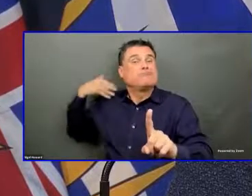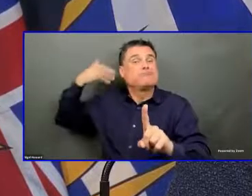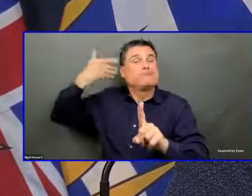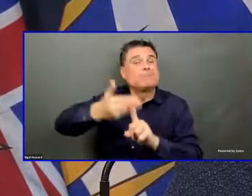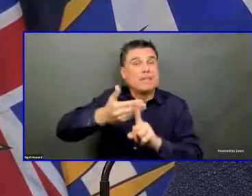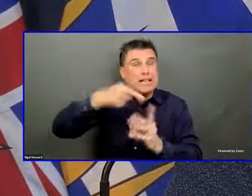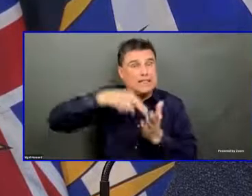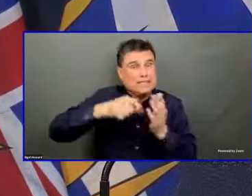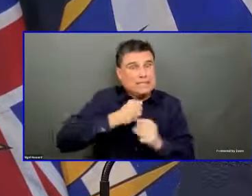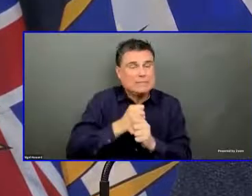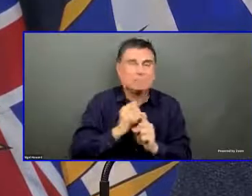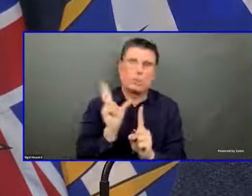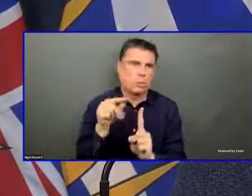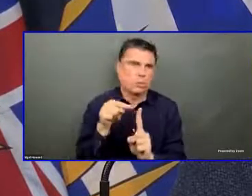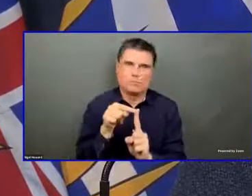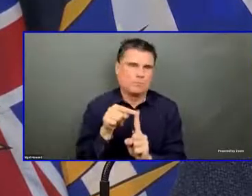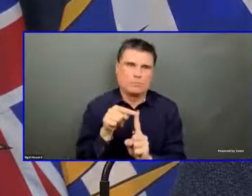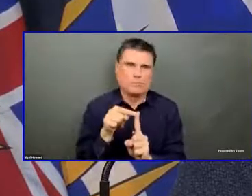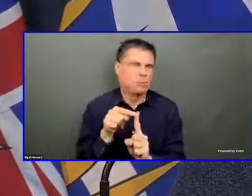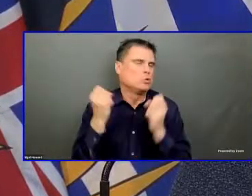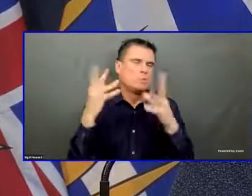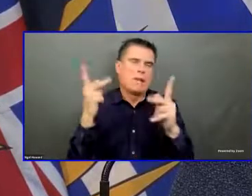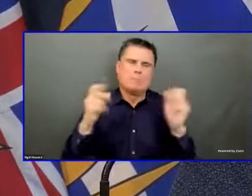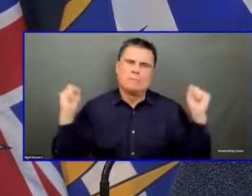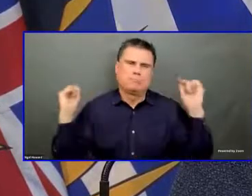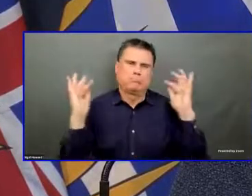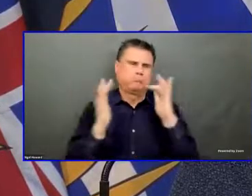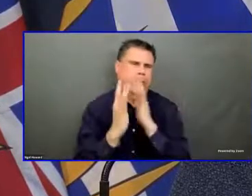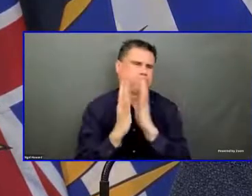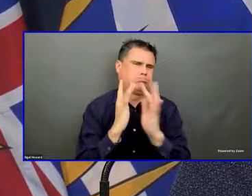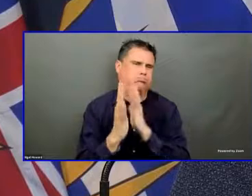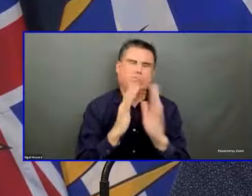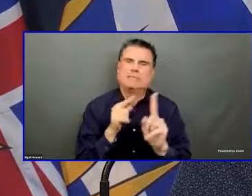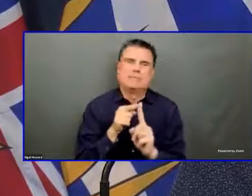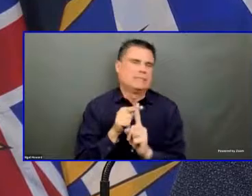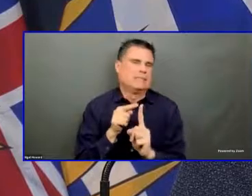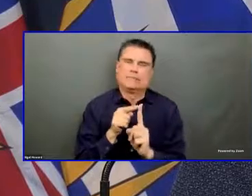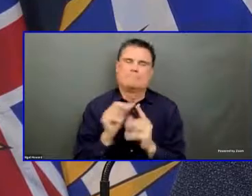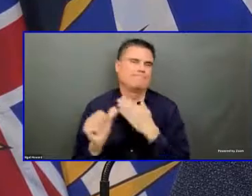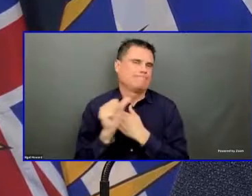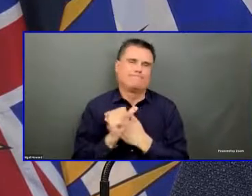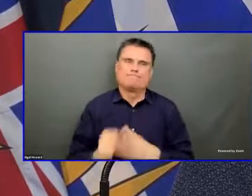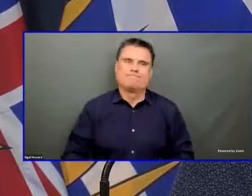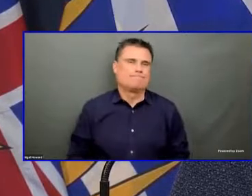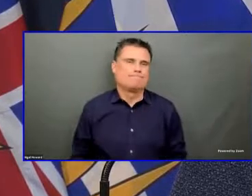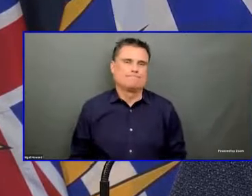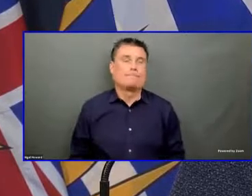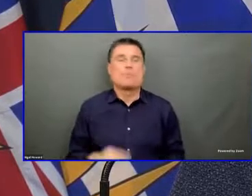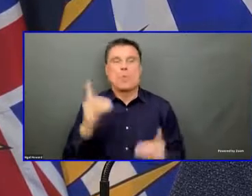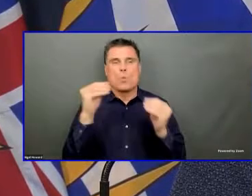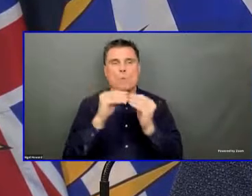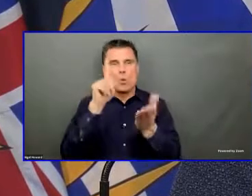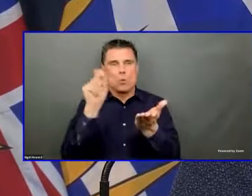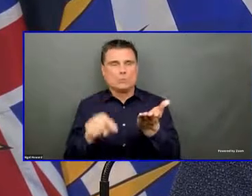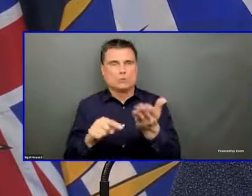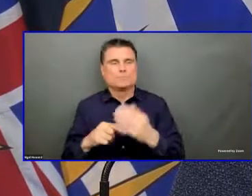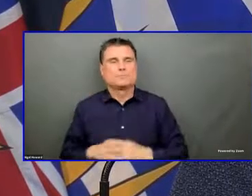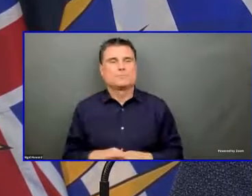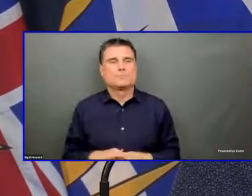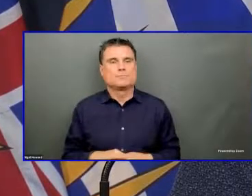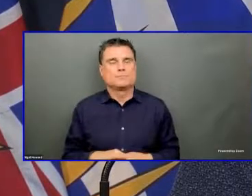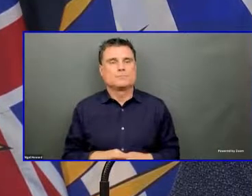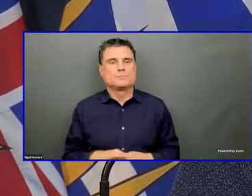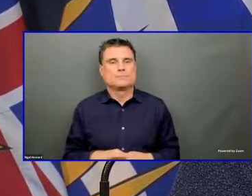risk. We have time for one more question this afternoon. For everyone listening, Dr. Henry and Minister Dix will